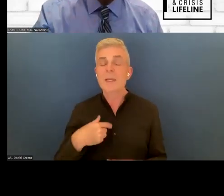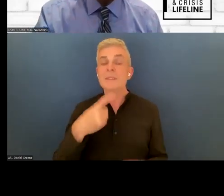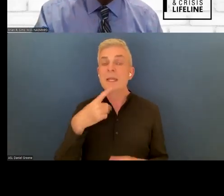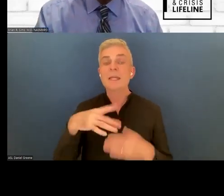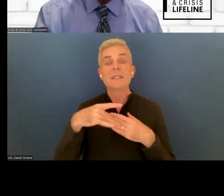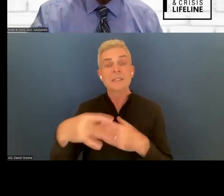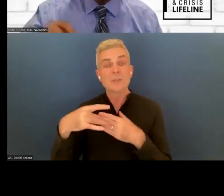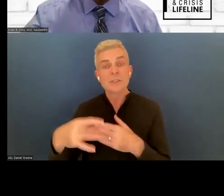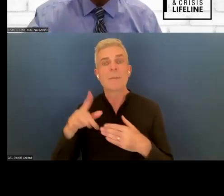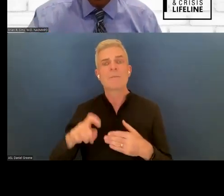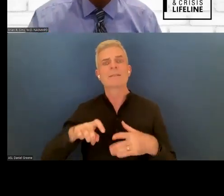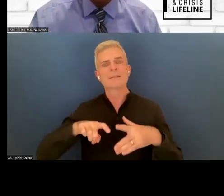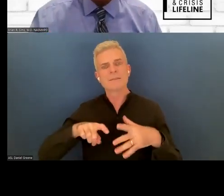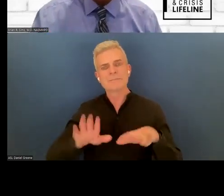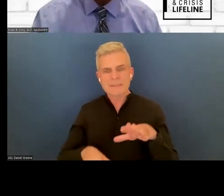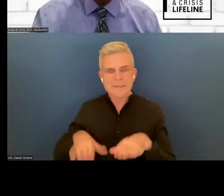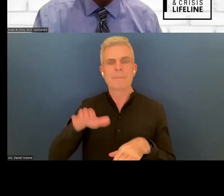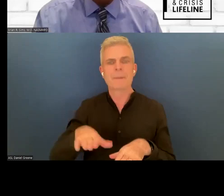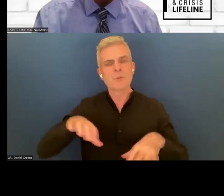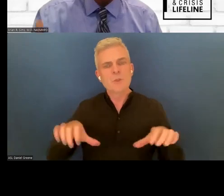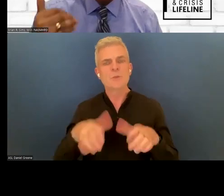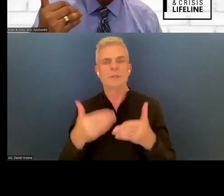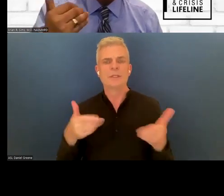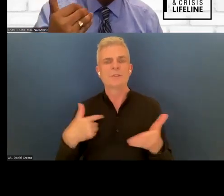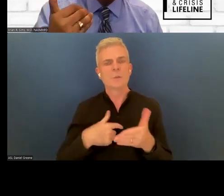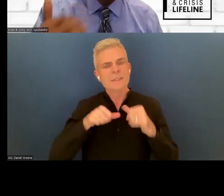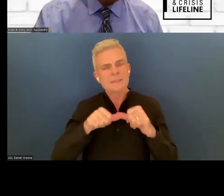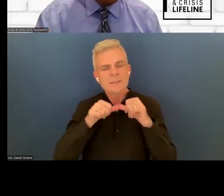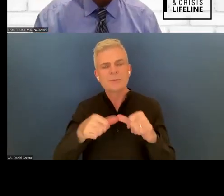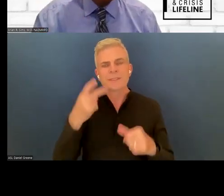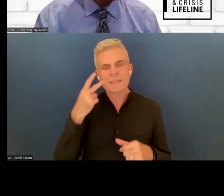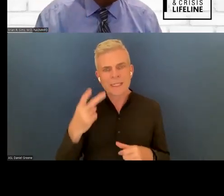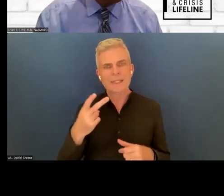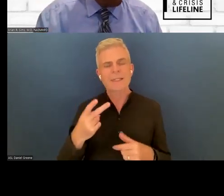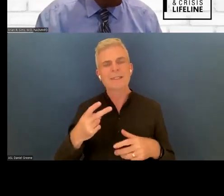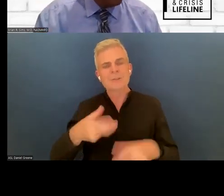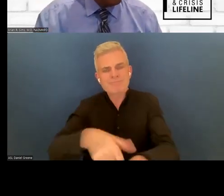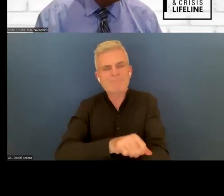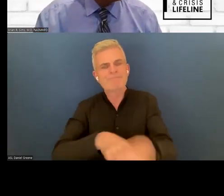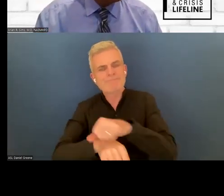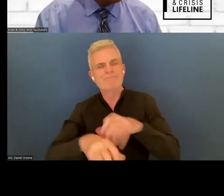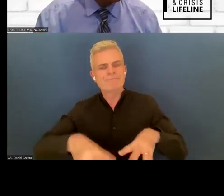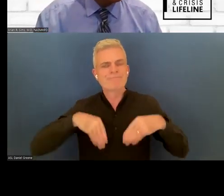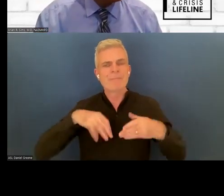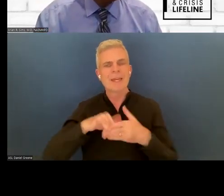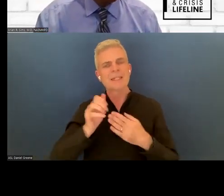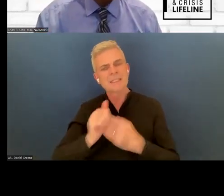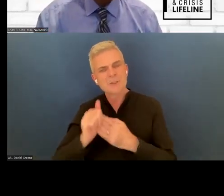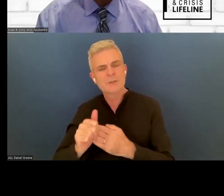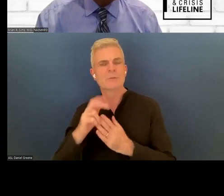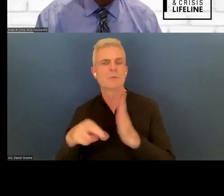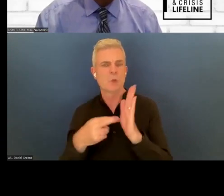and continue to do the things that we're seeing happening in a lot of these venues, and that is to take that leadership role. And when you take that